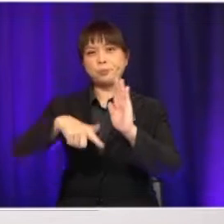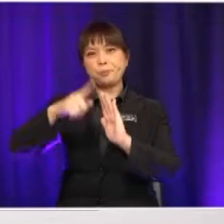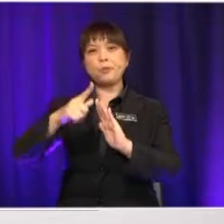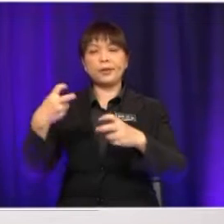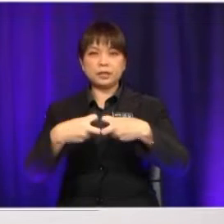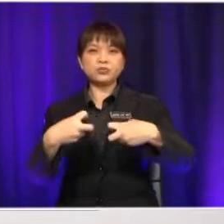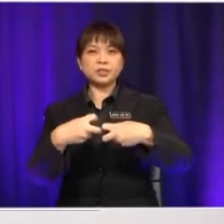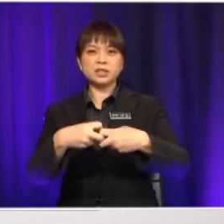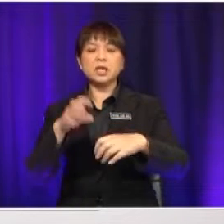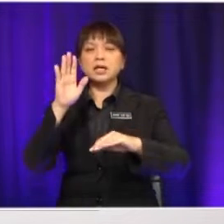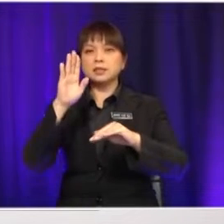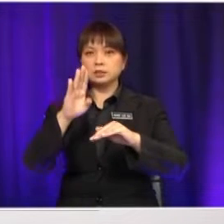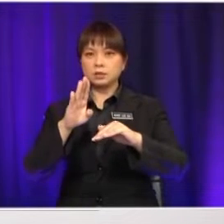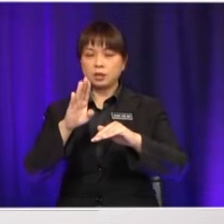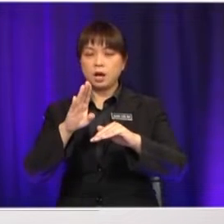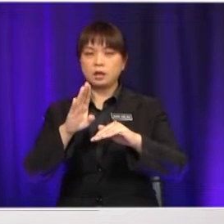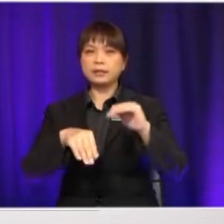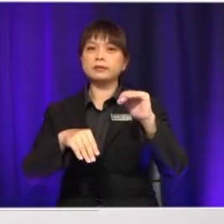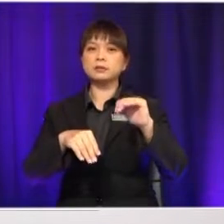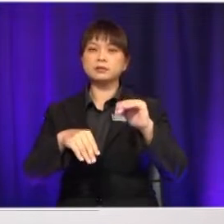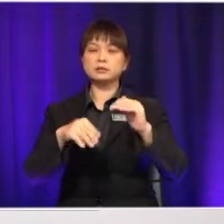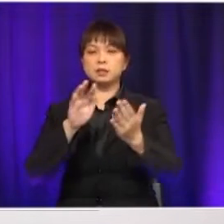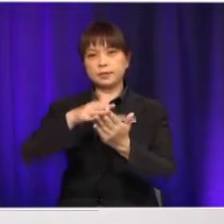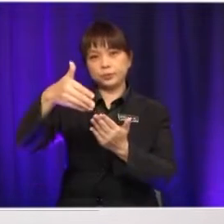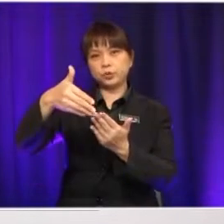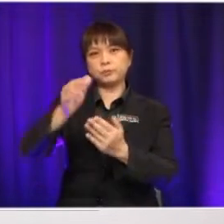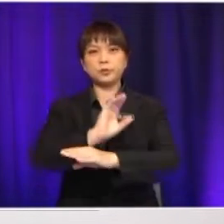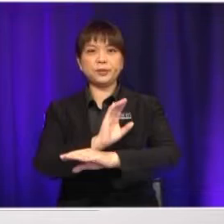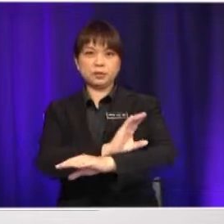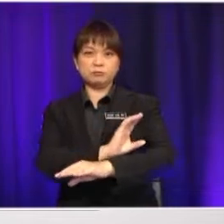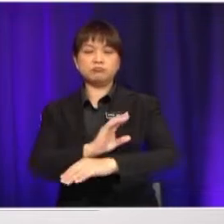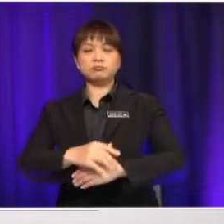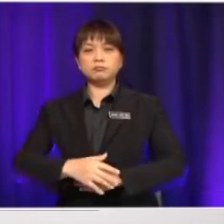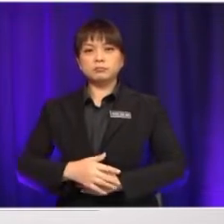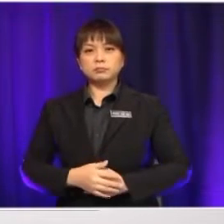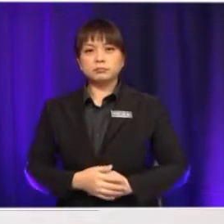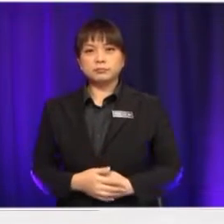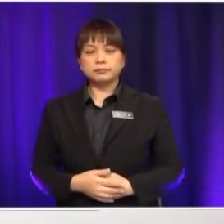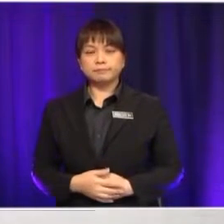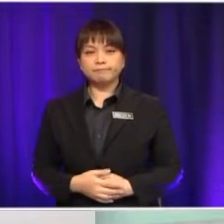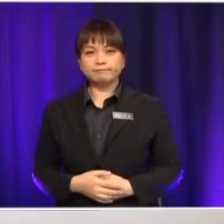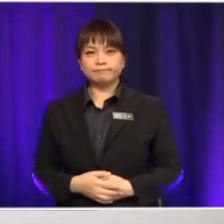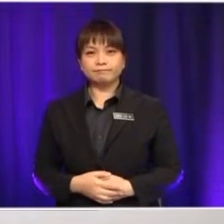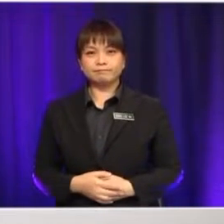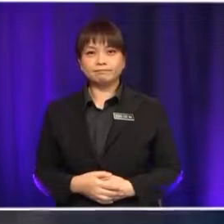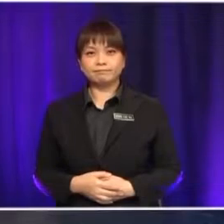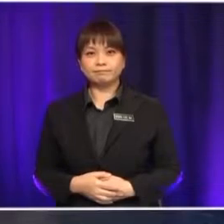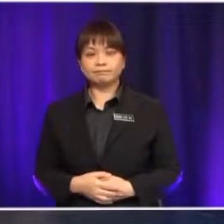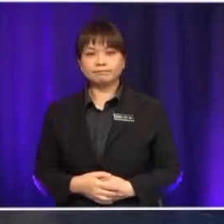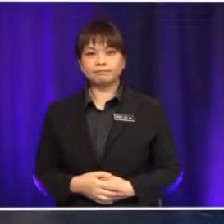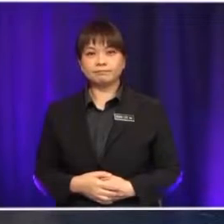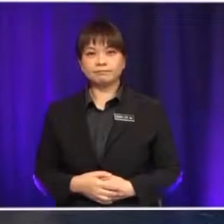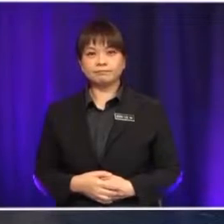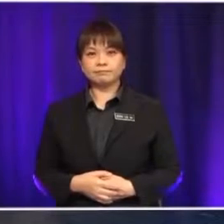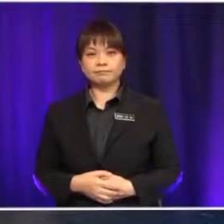So now she prefer laptops instead of a desktop computer. Yeah, Right? that's right. And she was talking about practicality itself in terms of the usage